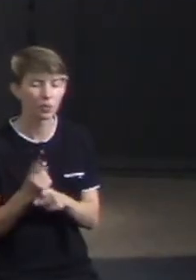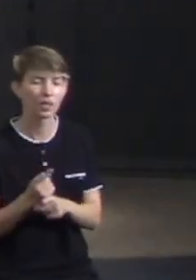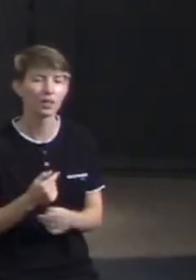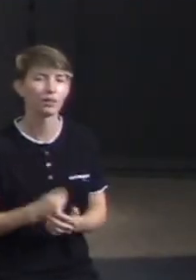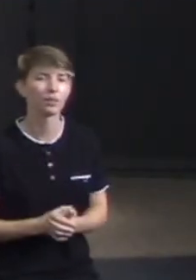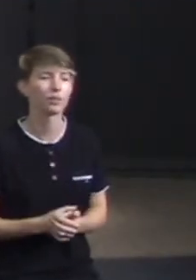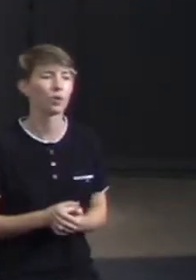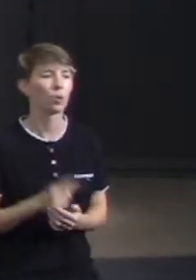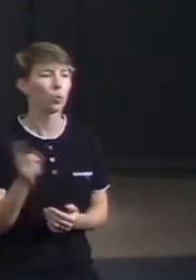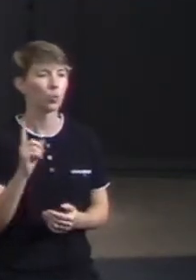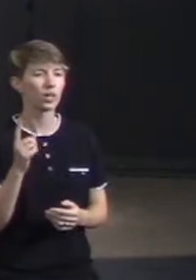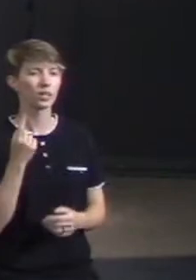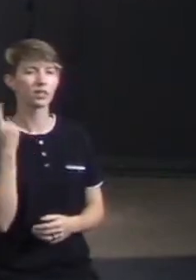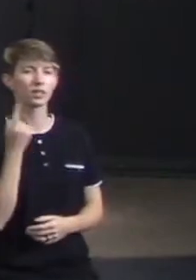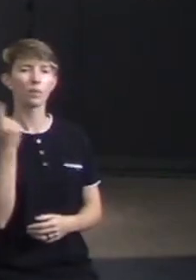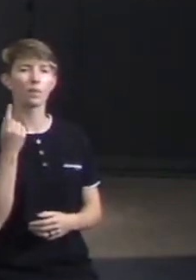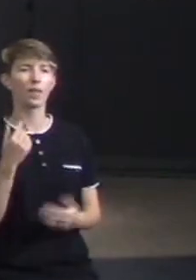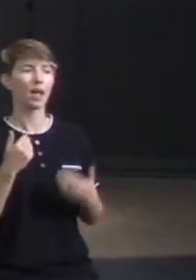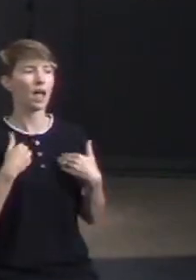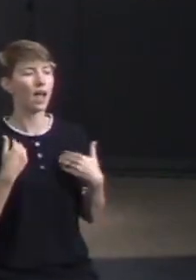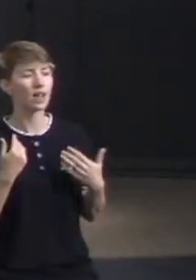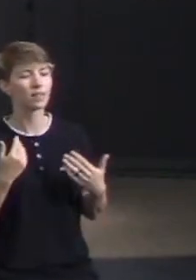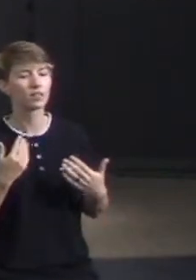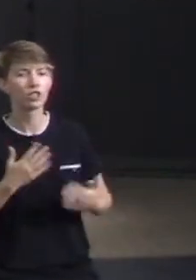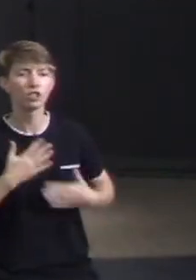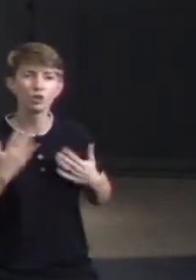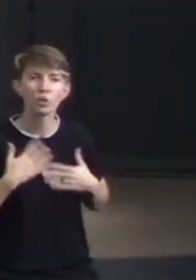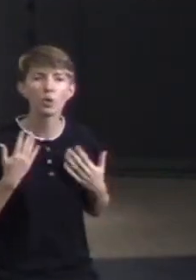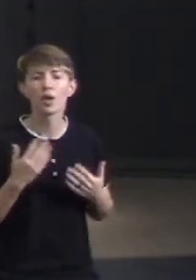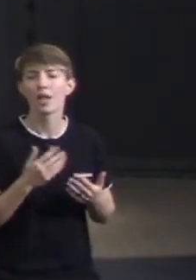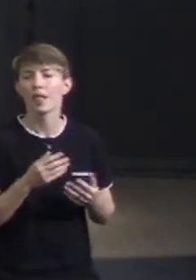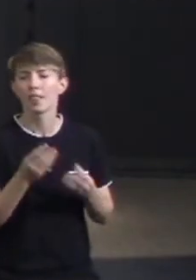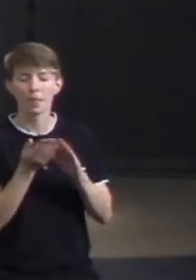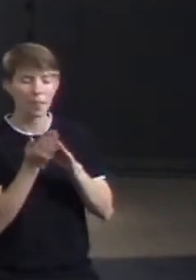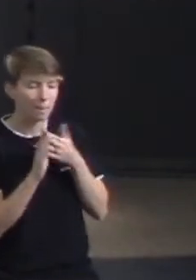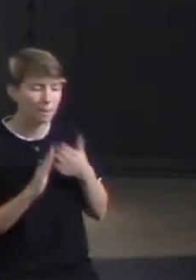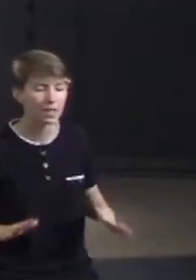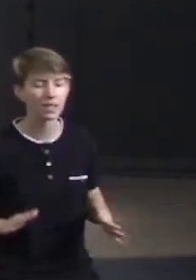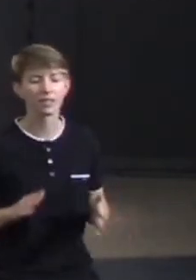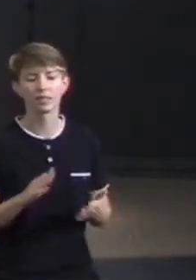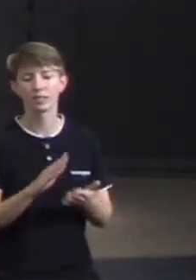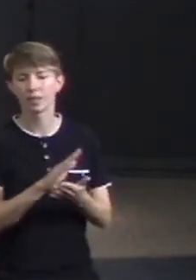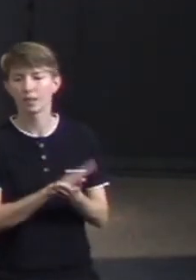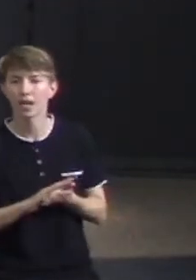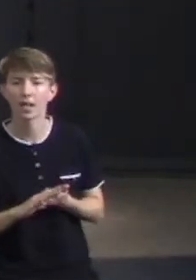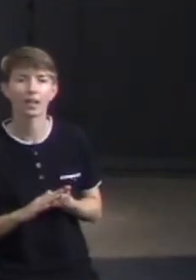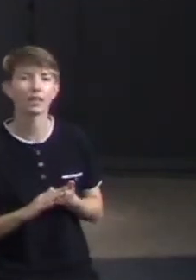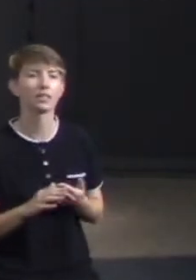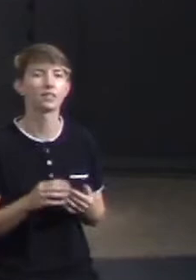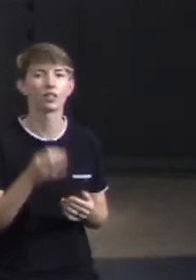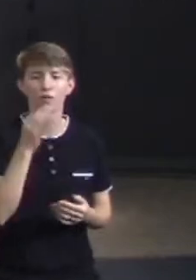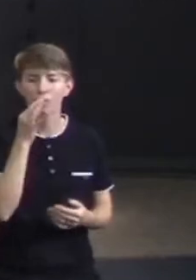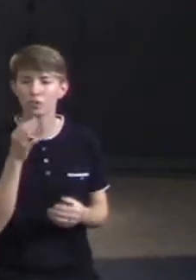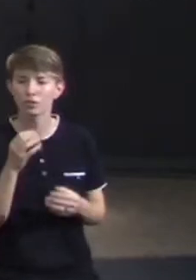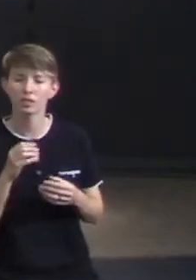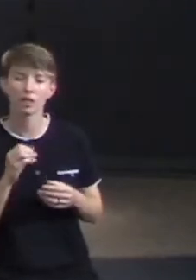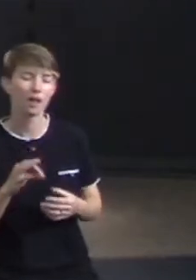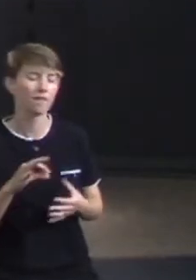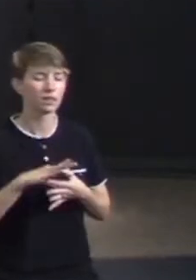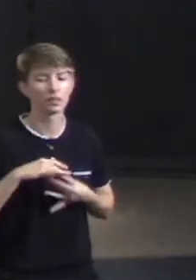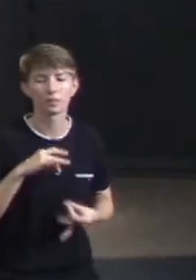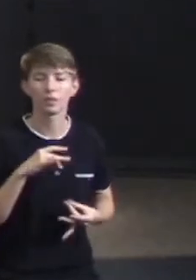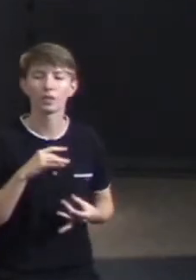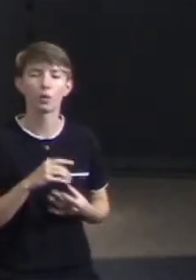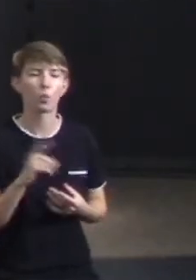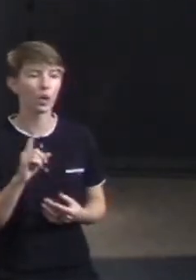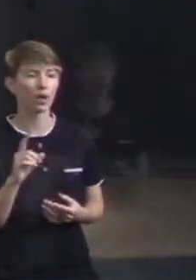Where's someone that has this joy, this peace, this patience, this kindness, this gentleness, this faithfulness, the fruits of the Spirit? Where are those